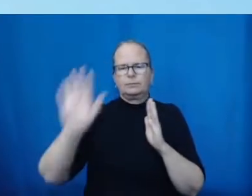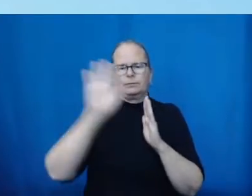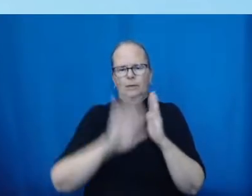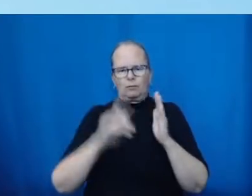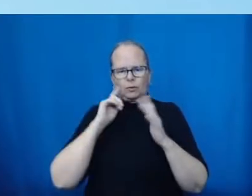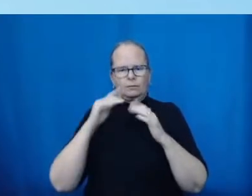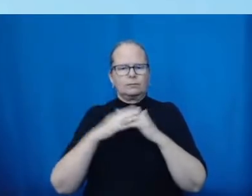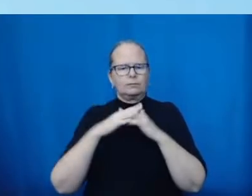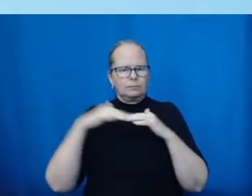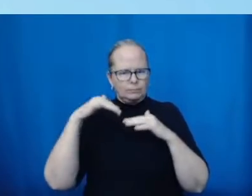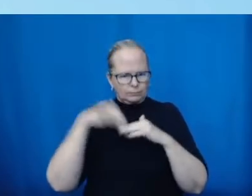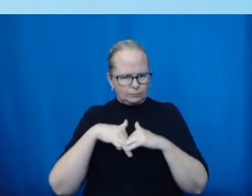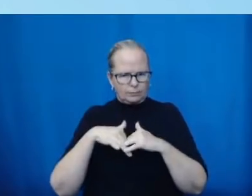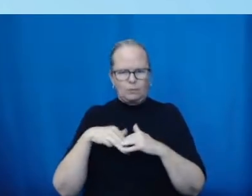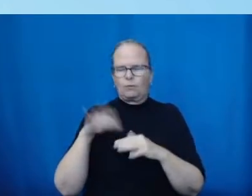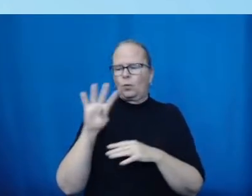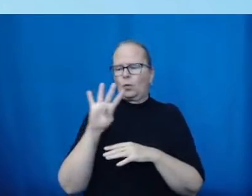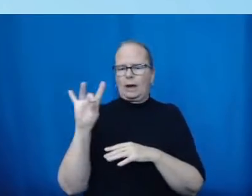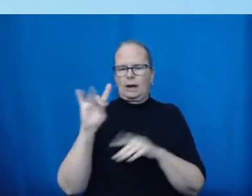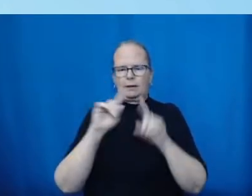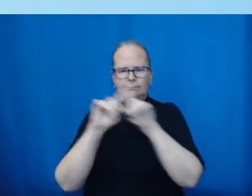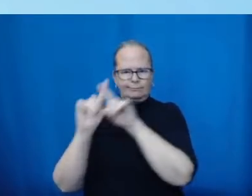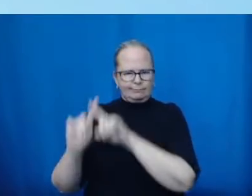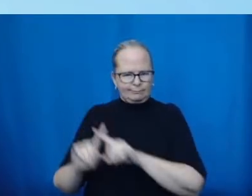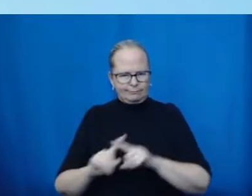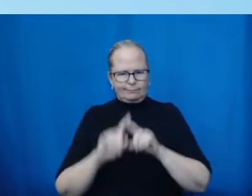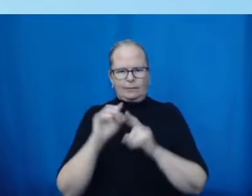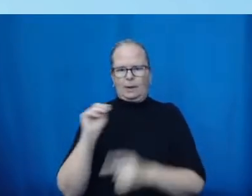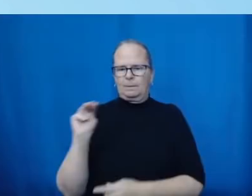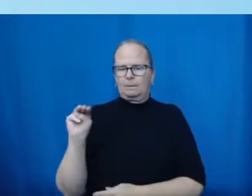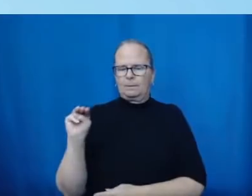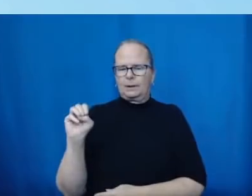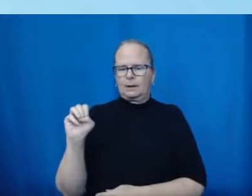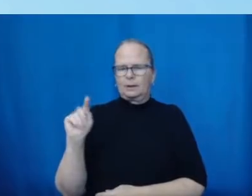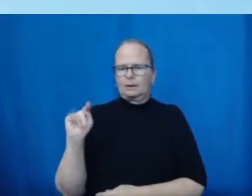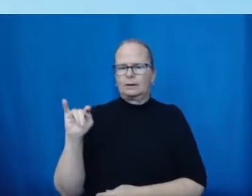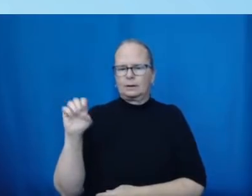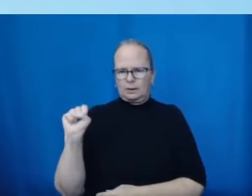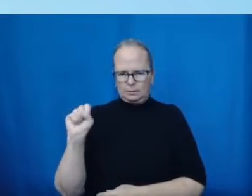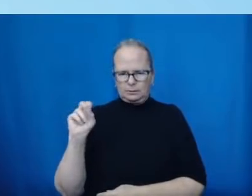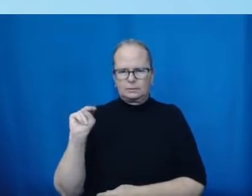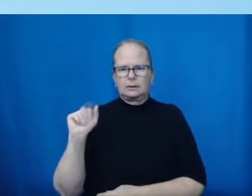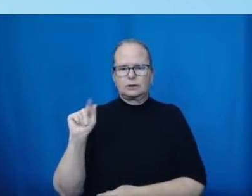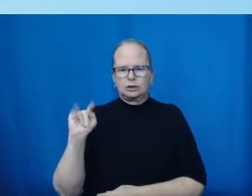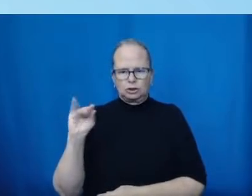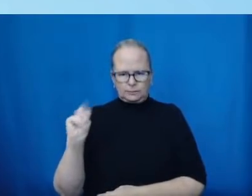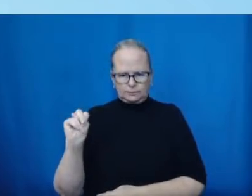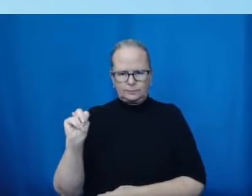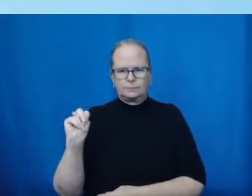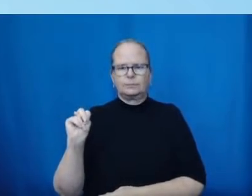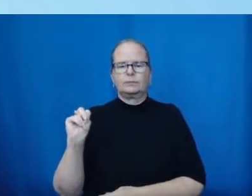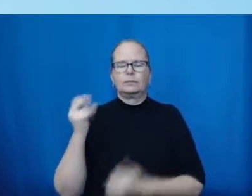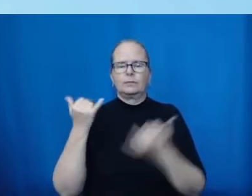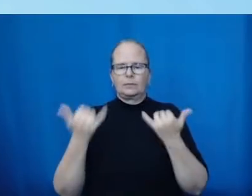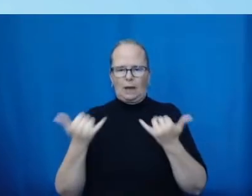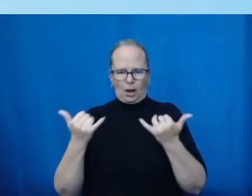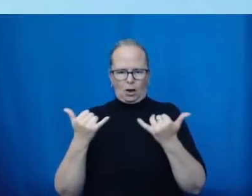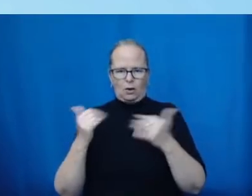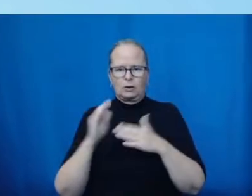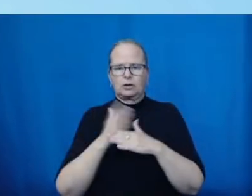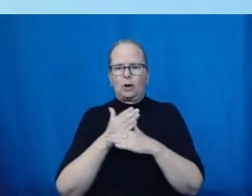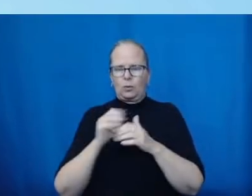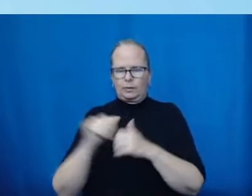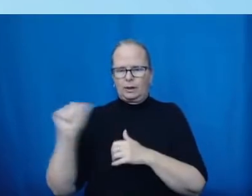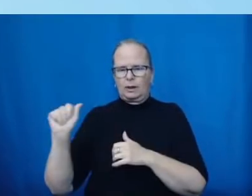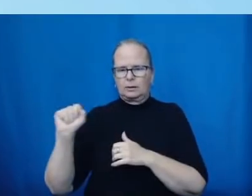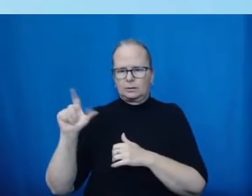is being shared in ASL. To ensure access to completely accurate information, closed captioning will be uploaded after the live stream is complete.